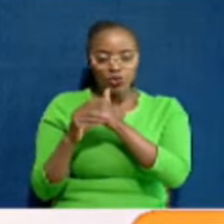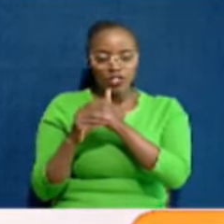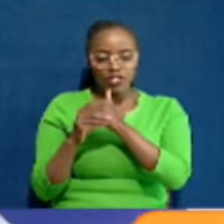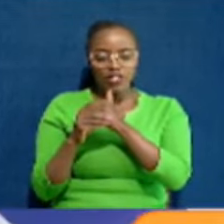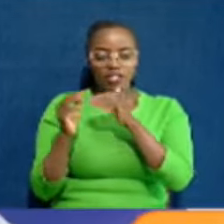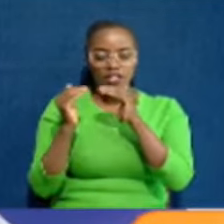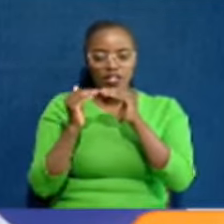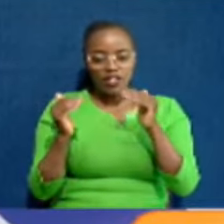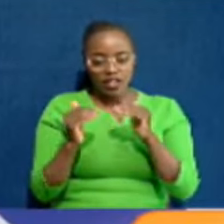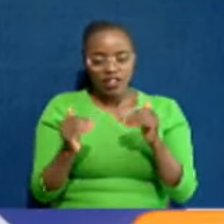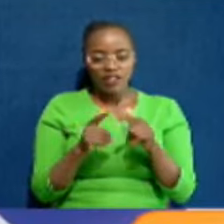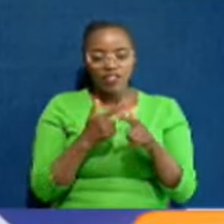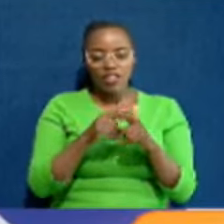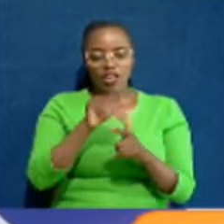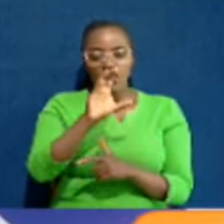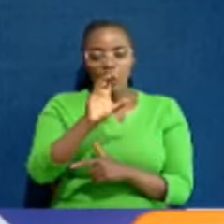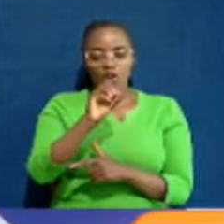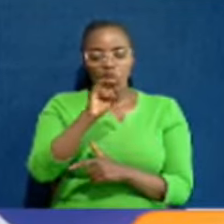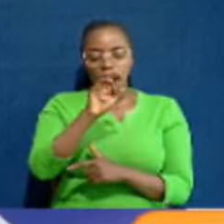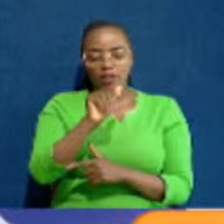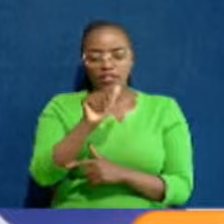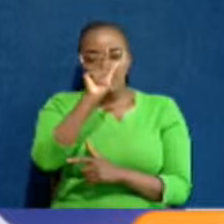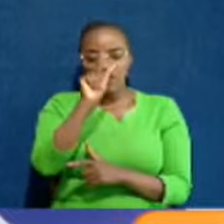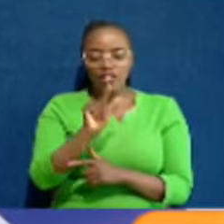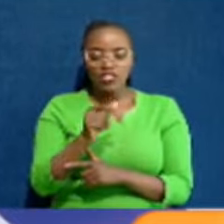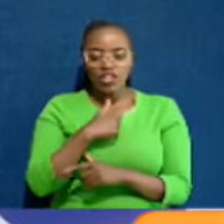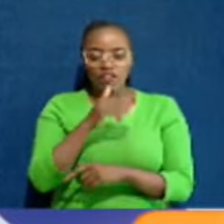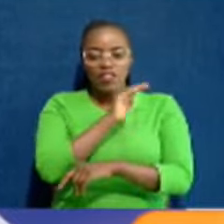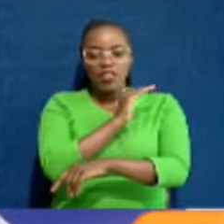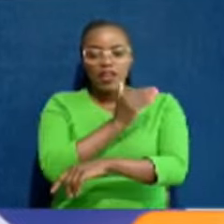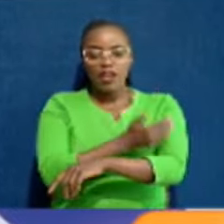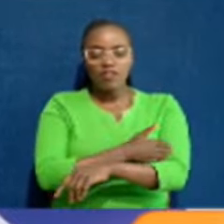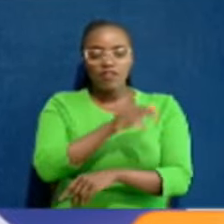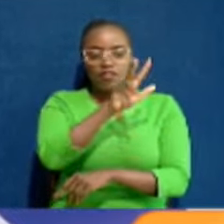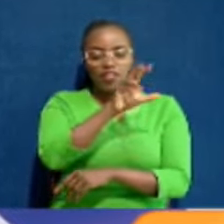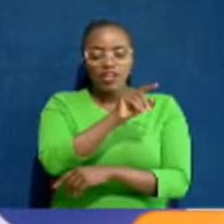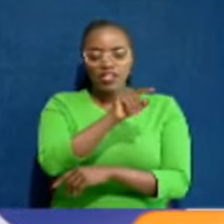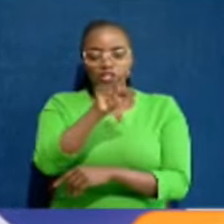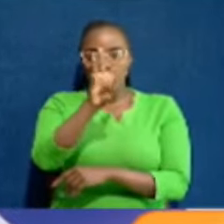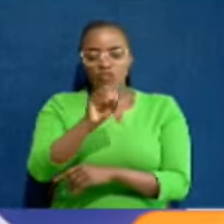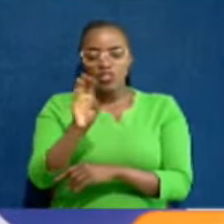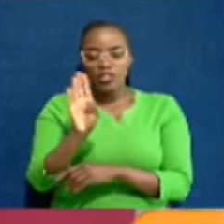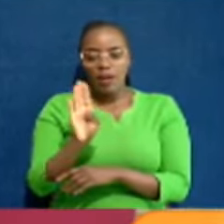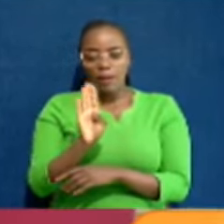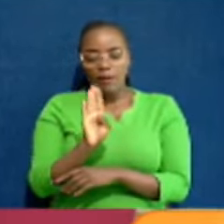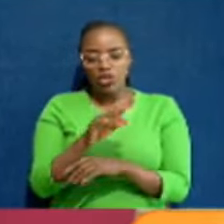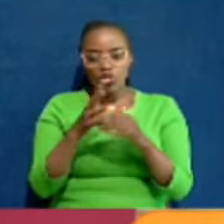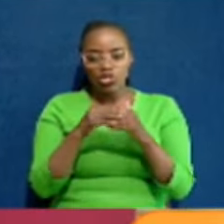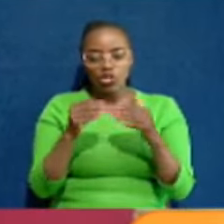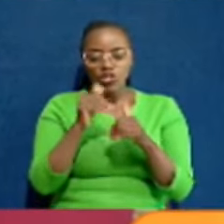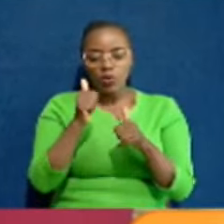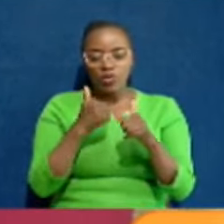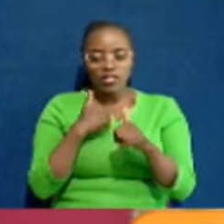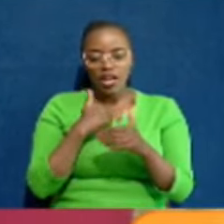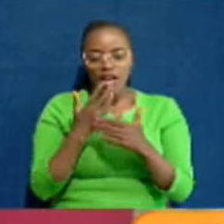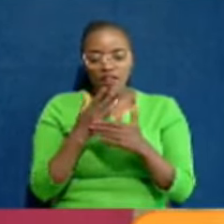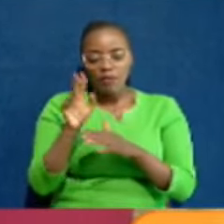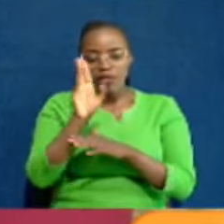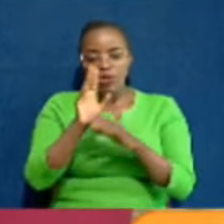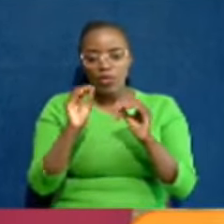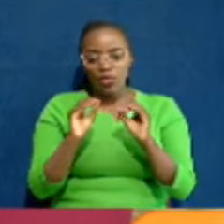level. The COMESA region has an optimal capacity of $30 to $40 billion annually that goes untapped owing